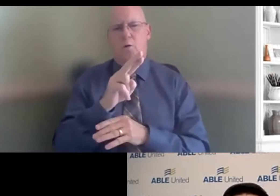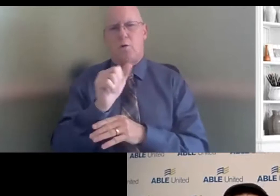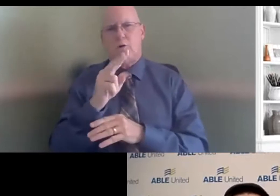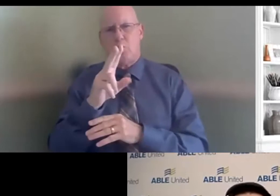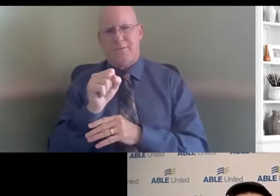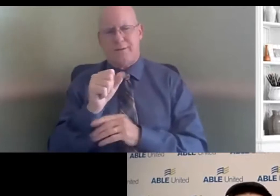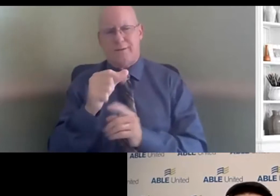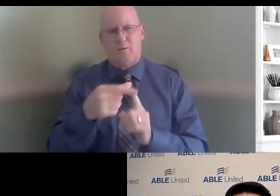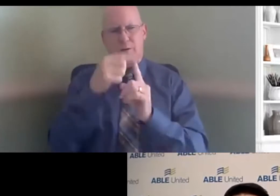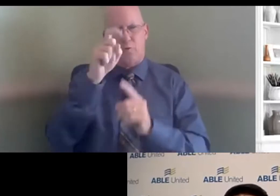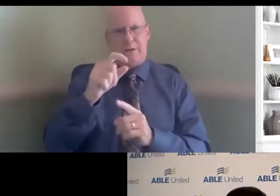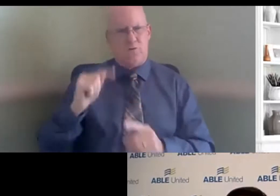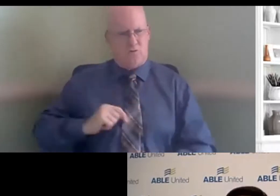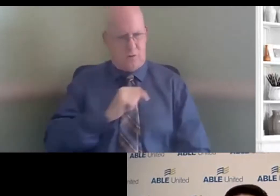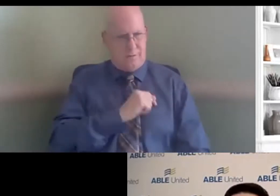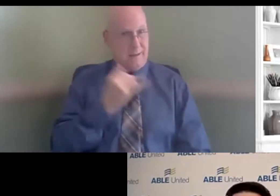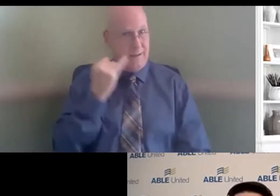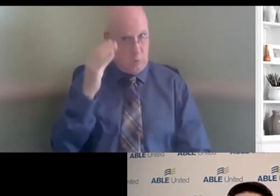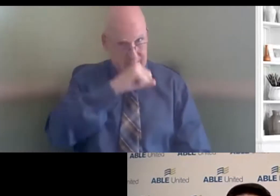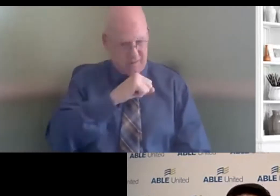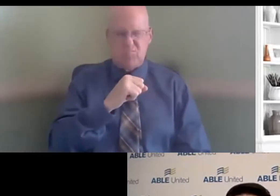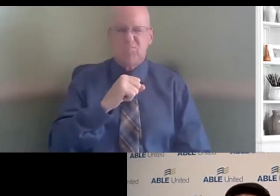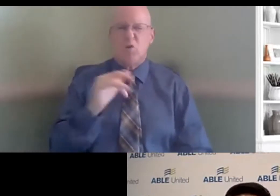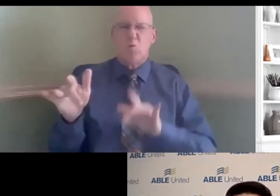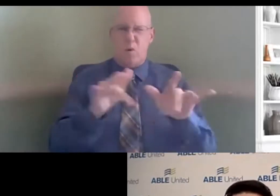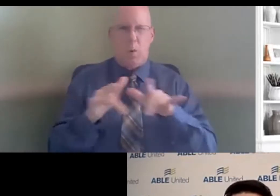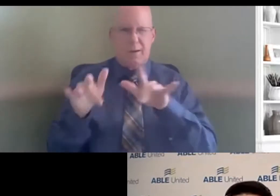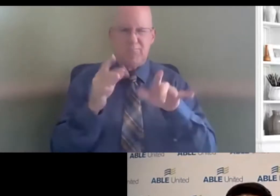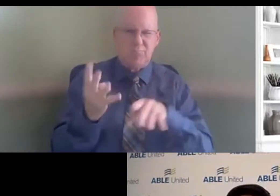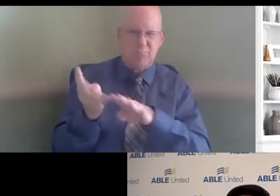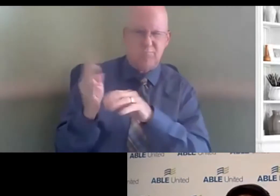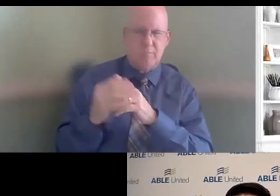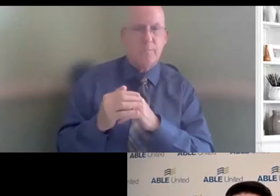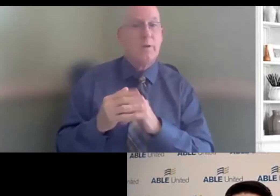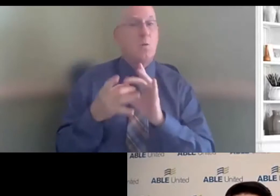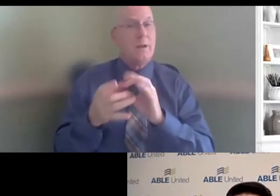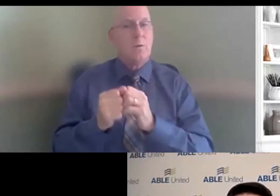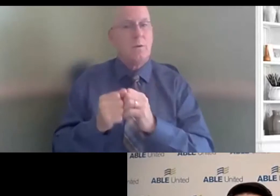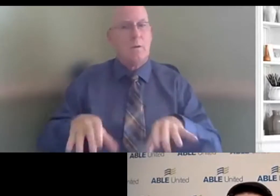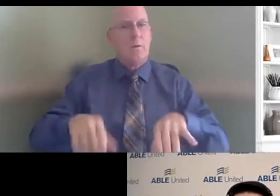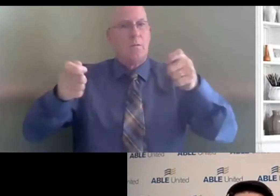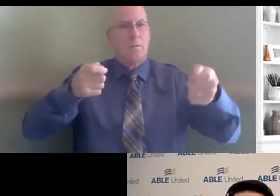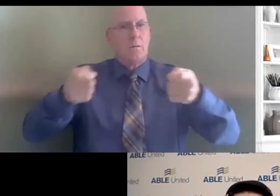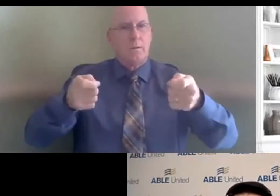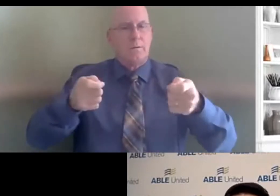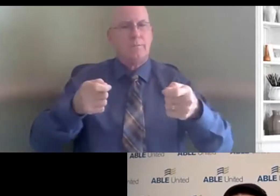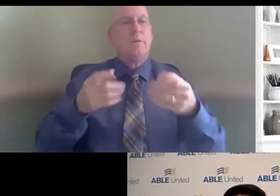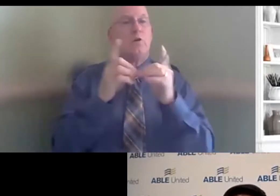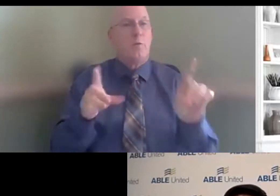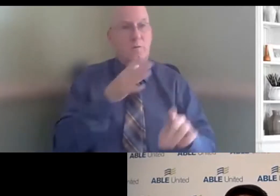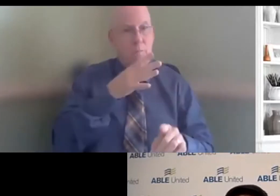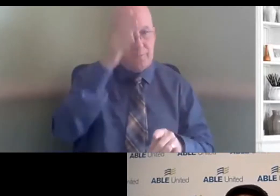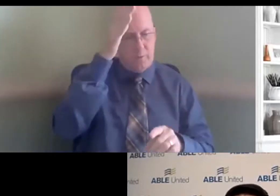you missed out on that, that will be recorded, but this kind of deals with both custody. It says divorced parents who share a